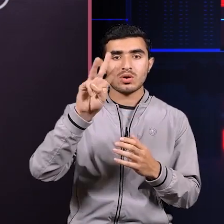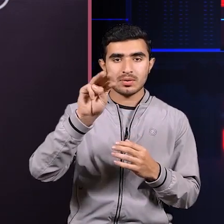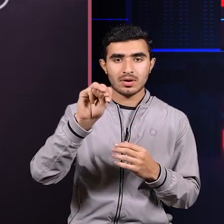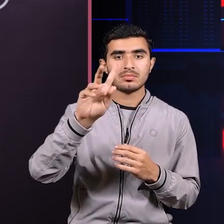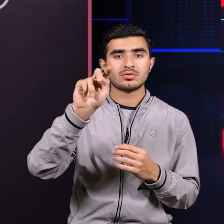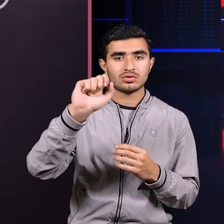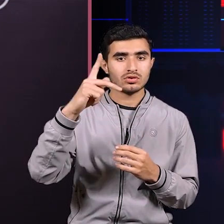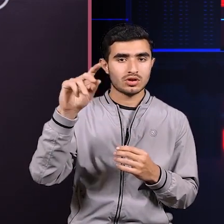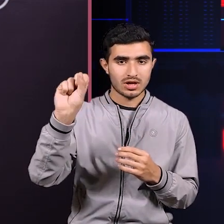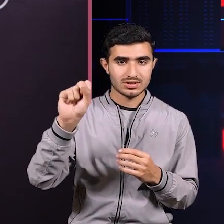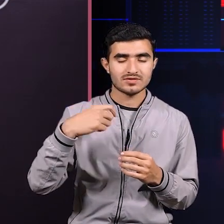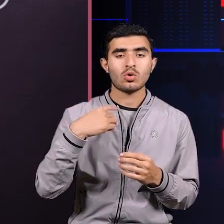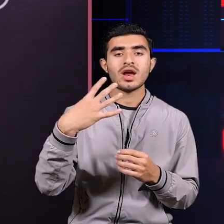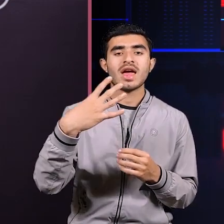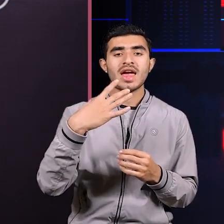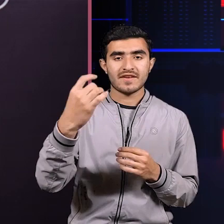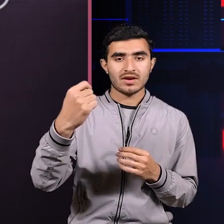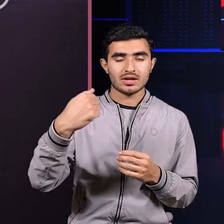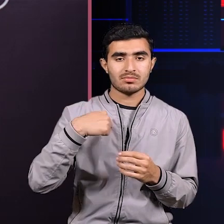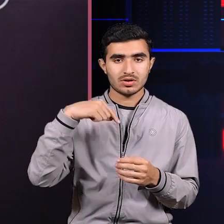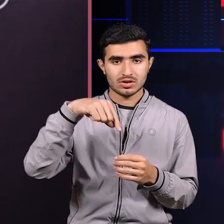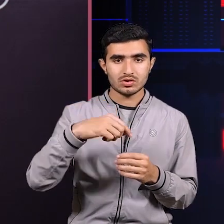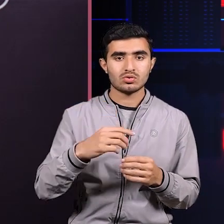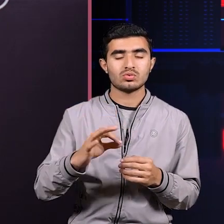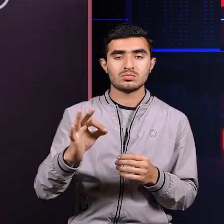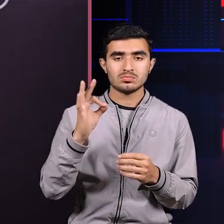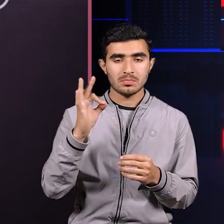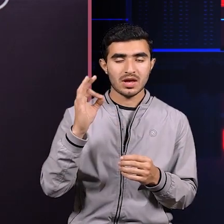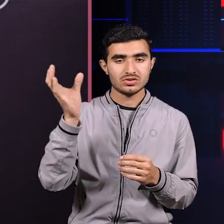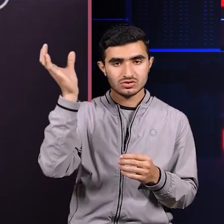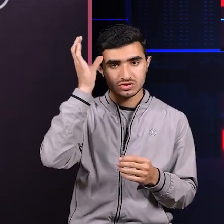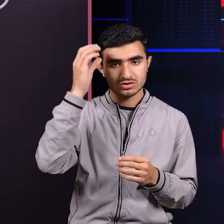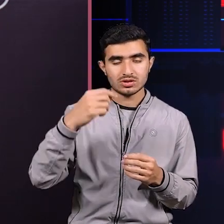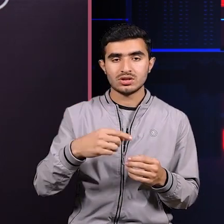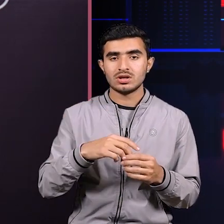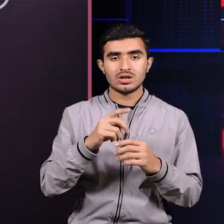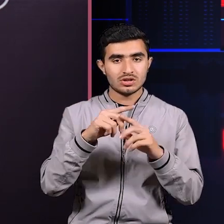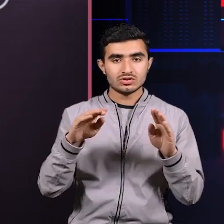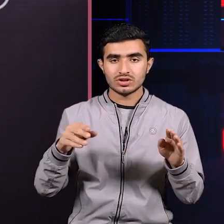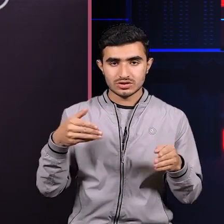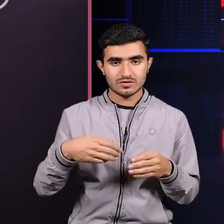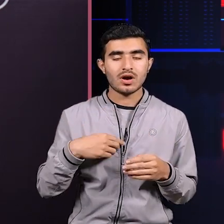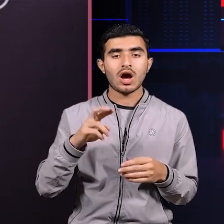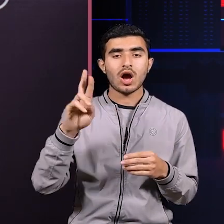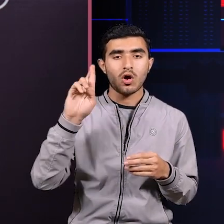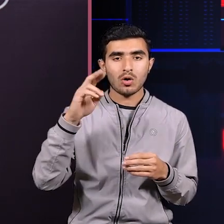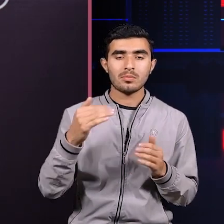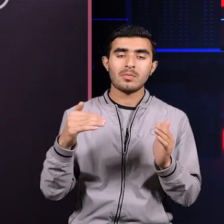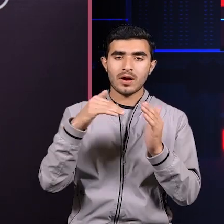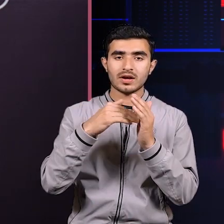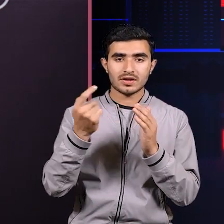And thank you, Talks, for inviting me to this amazing initiative.